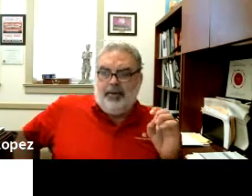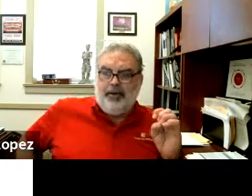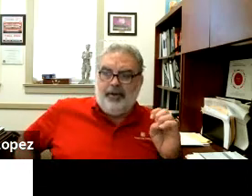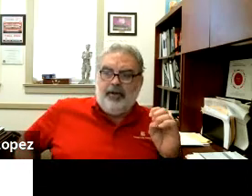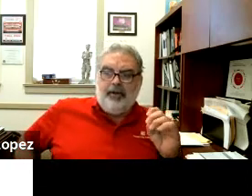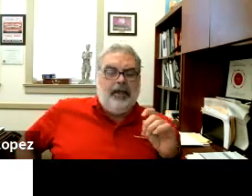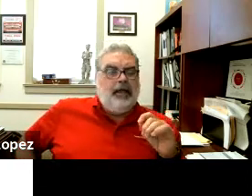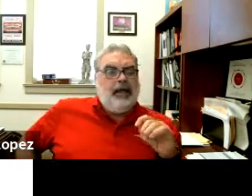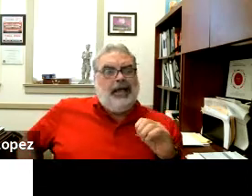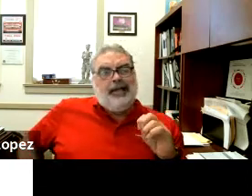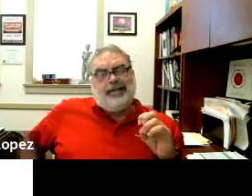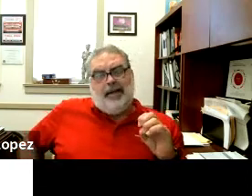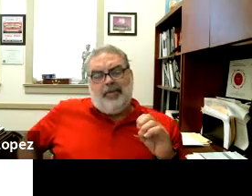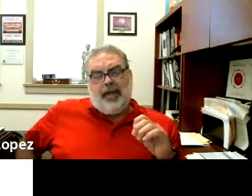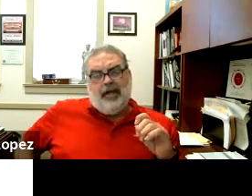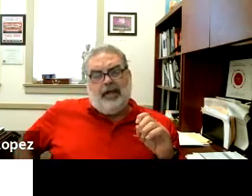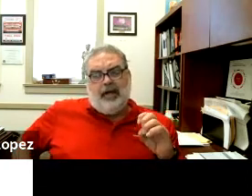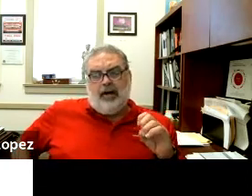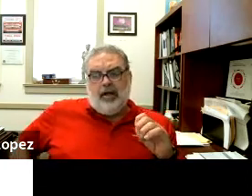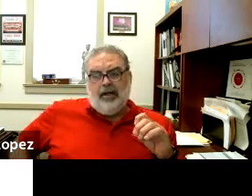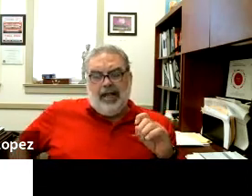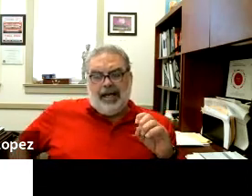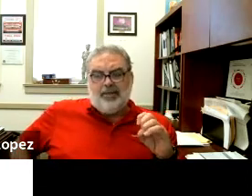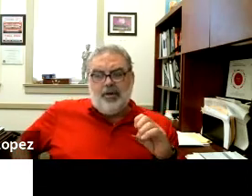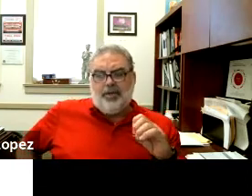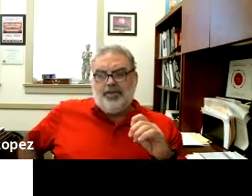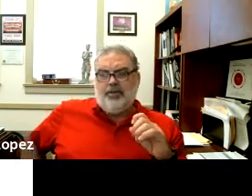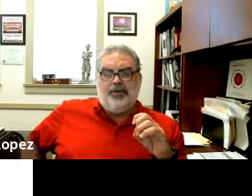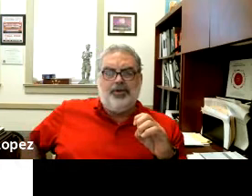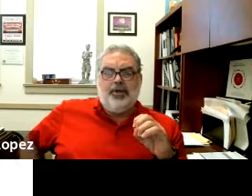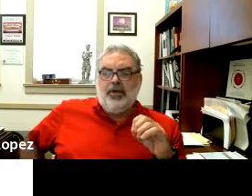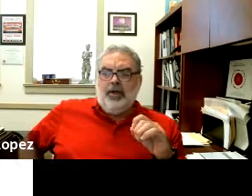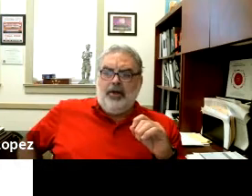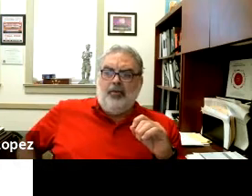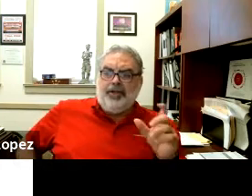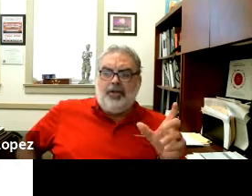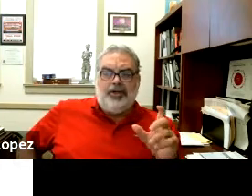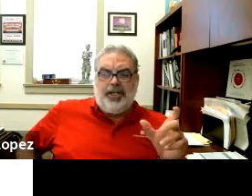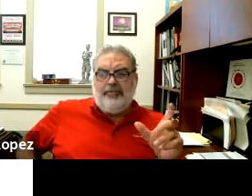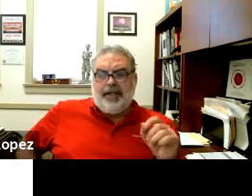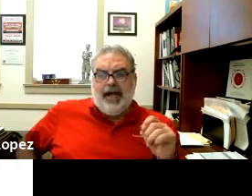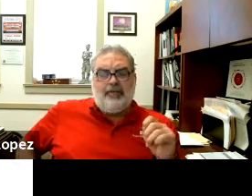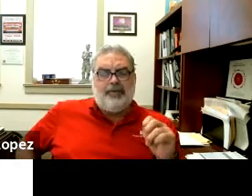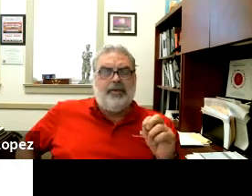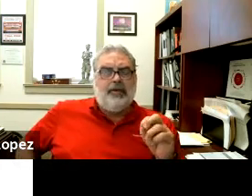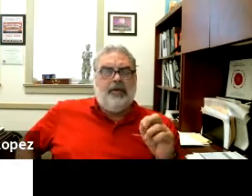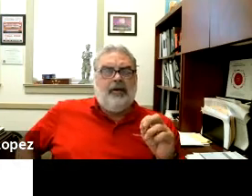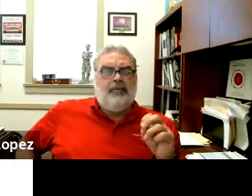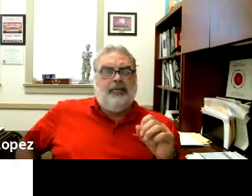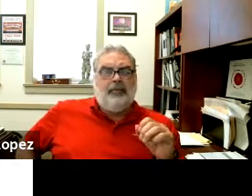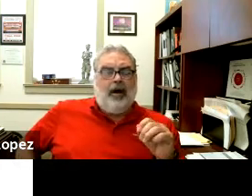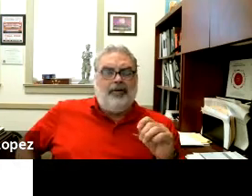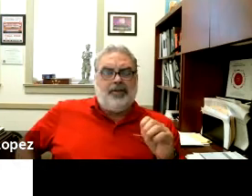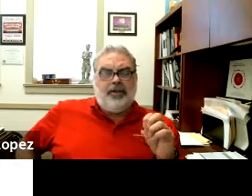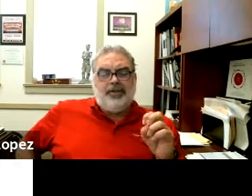10-year period, right? And then the same thing on the last one, which is to reduce the regional achievement gaps.